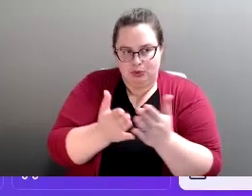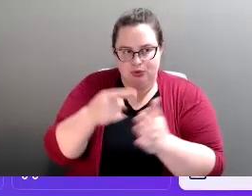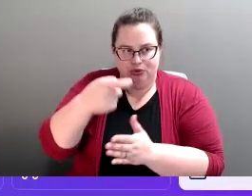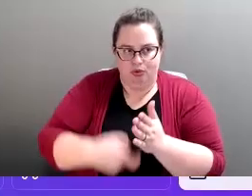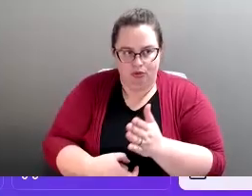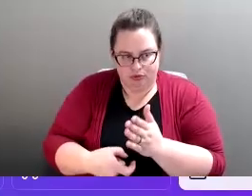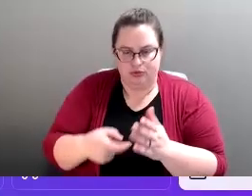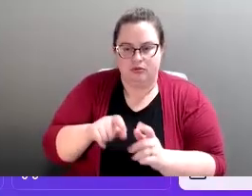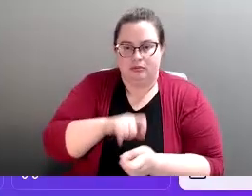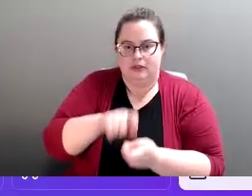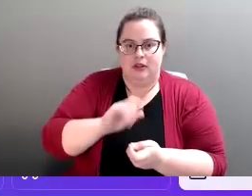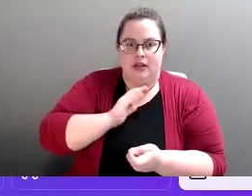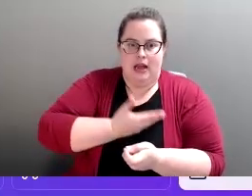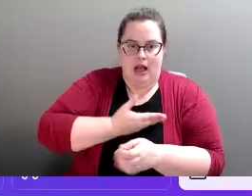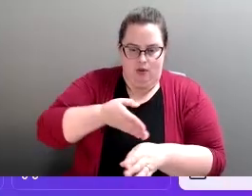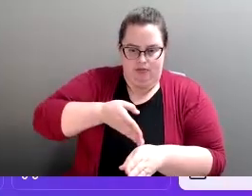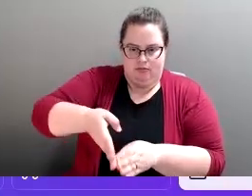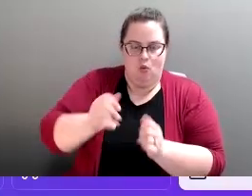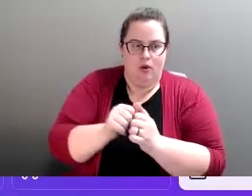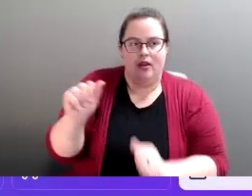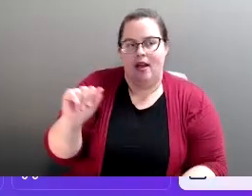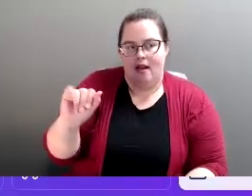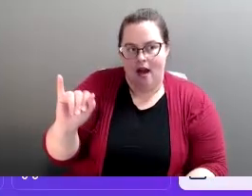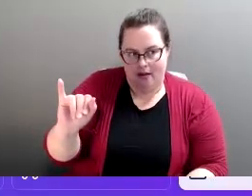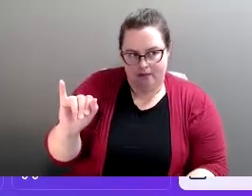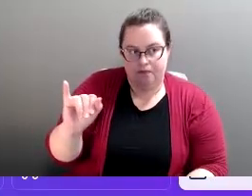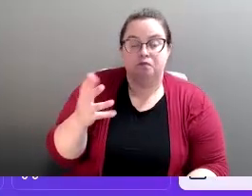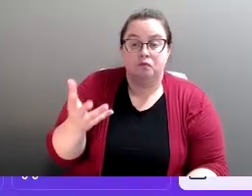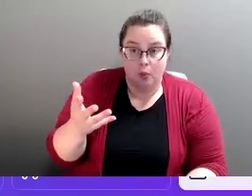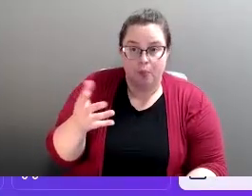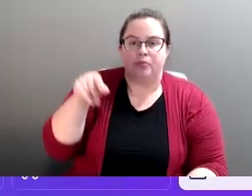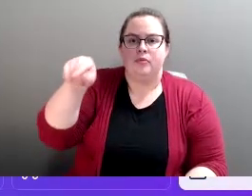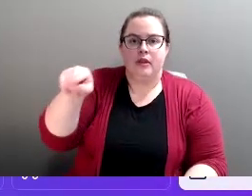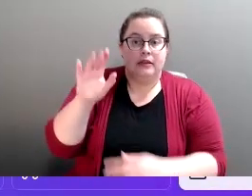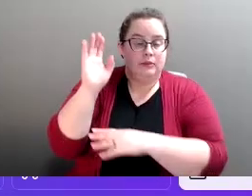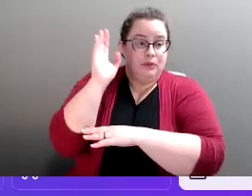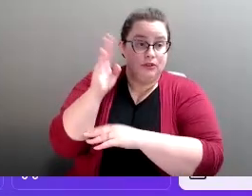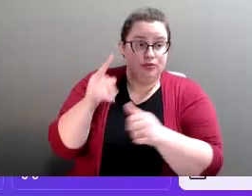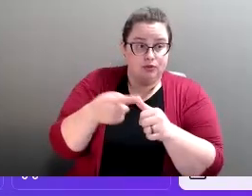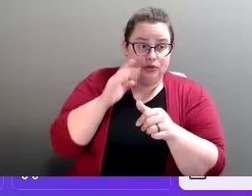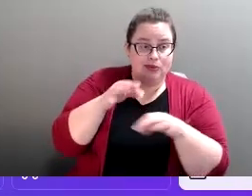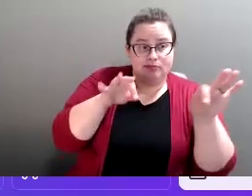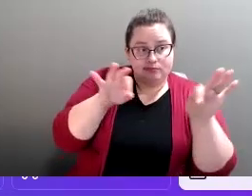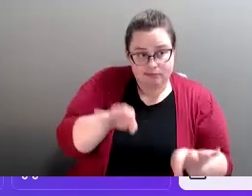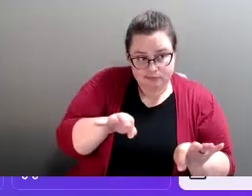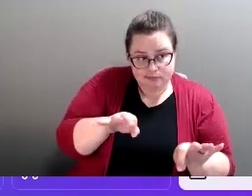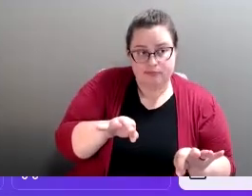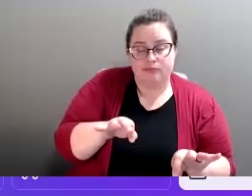in our discipline with AI. So this presentation is going to first cover just kind of